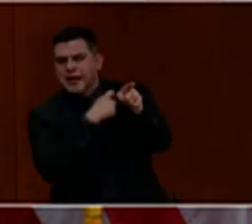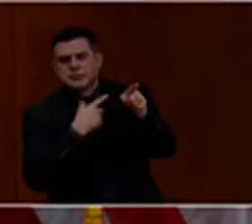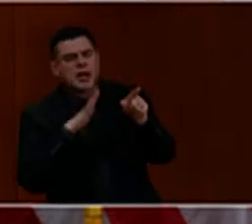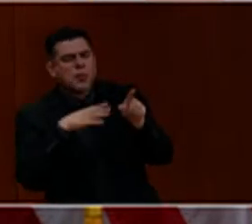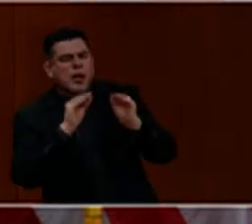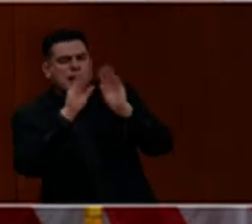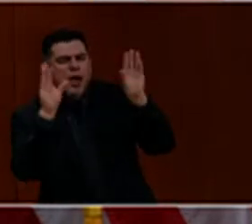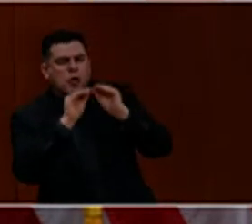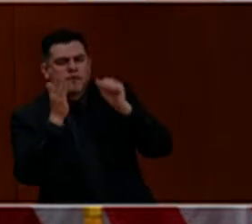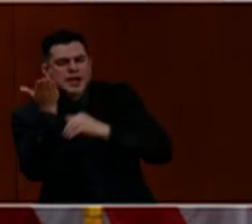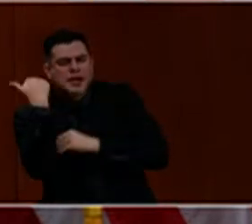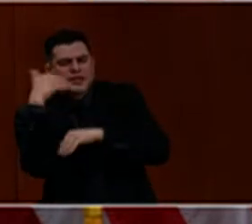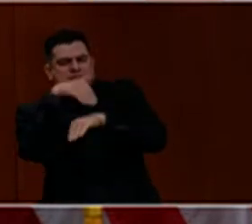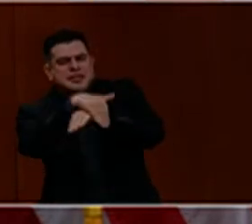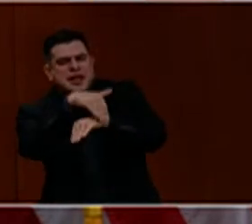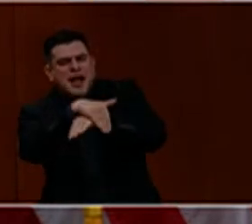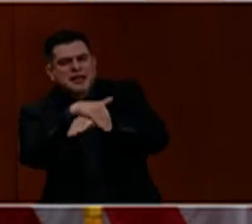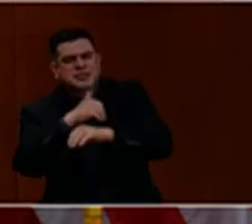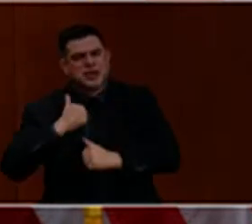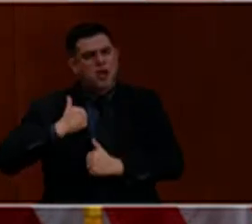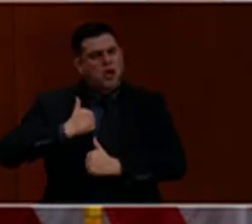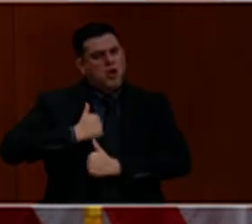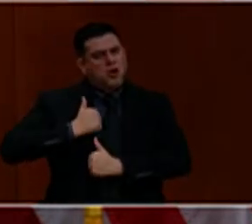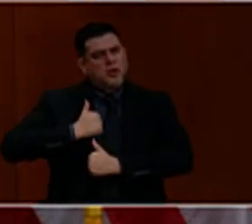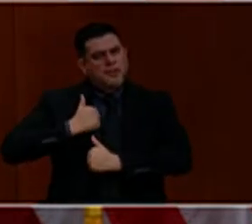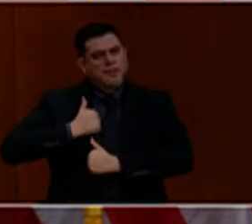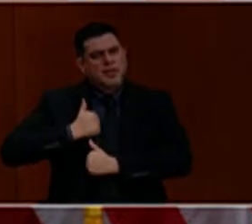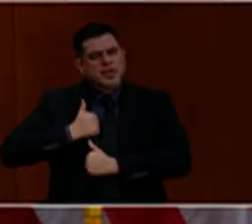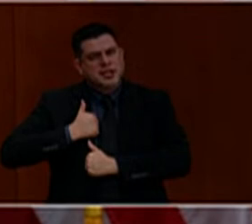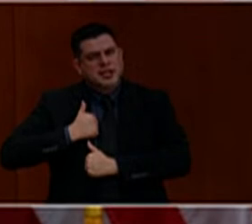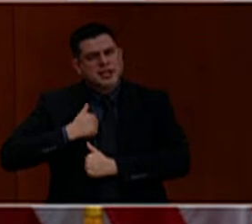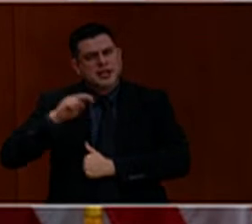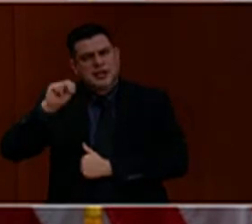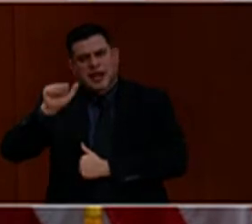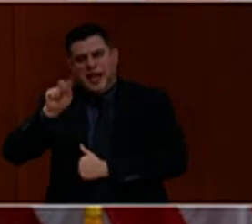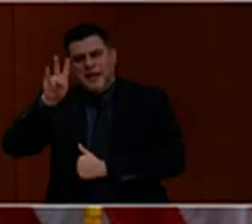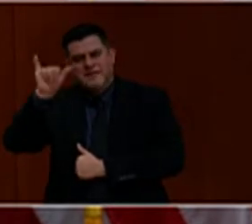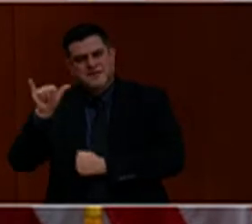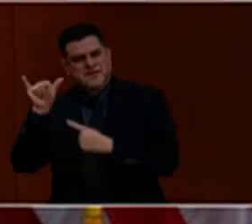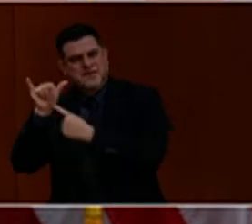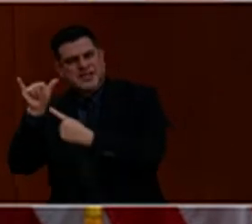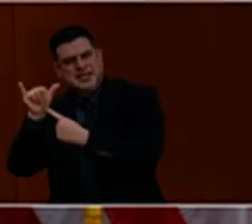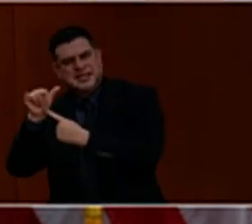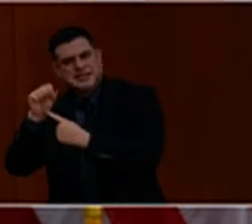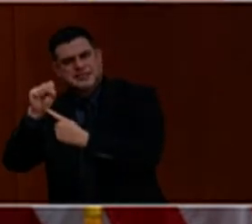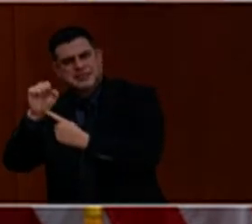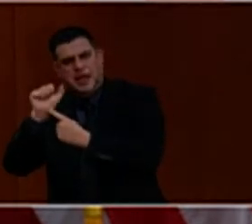it about danger? Was it about No. courage? So the superintendent had